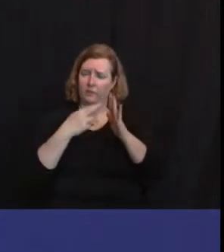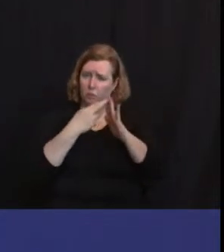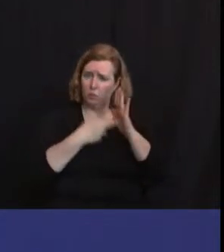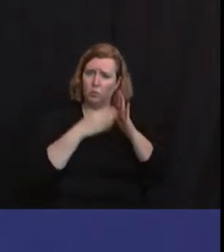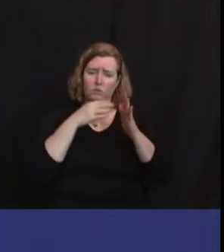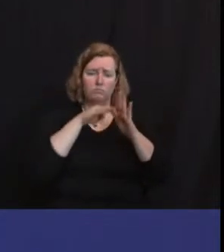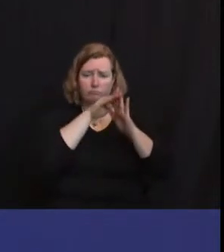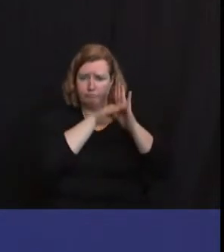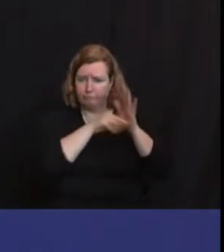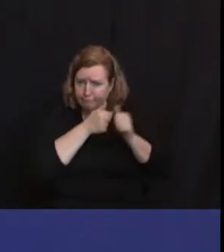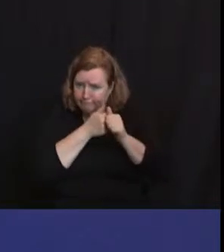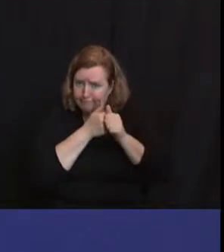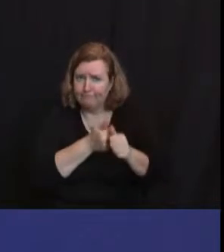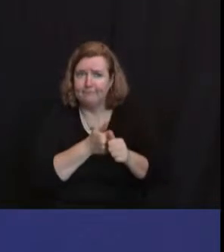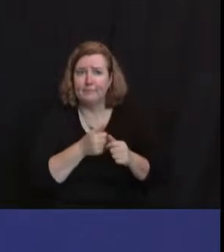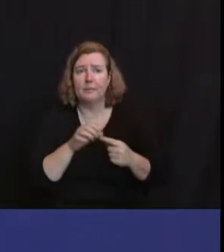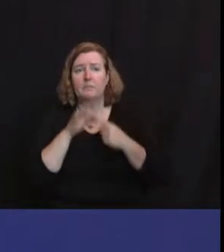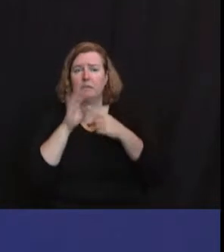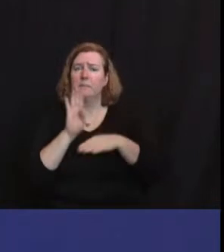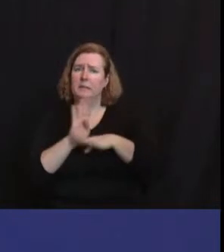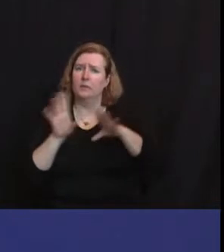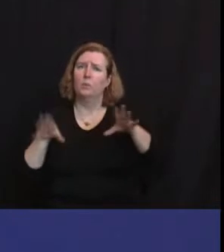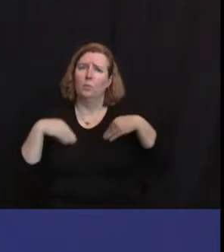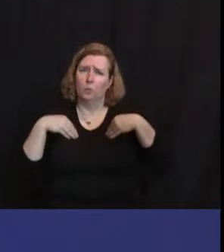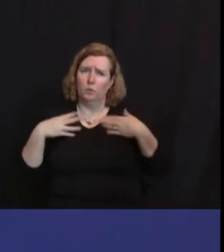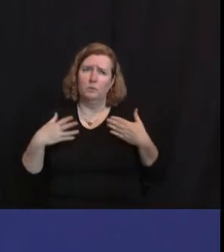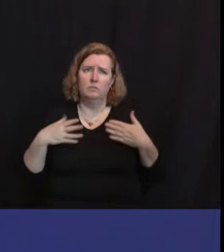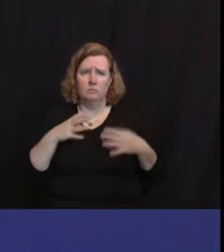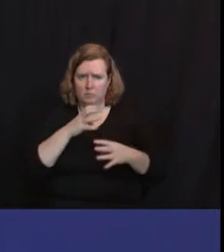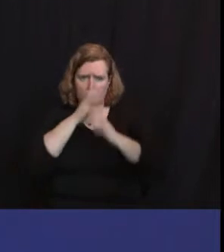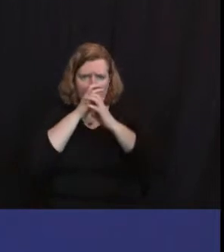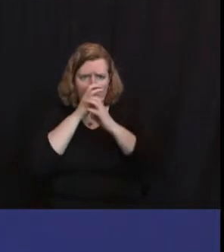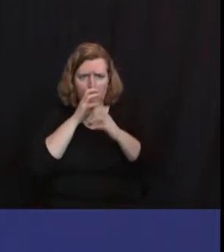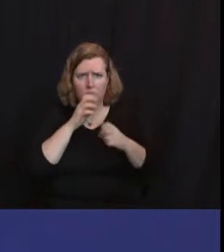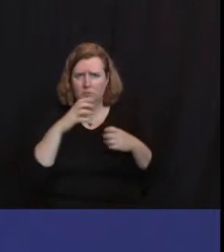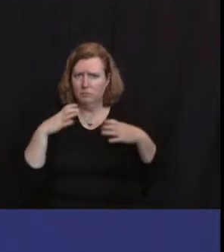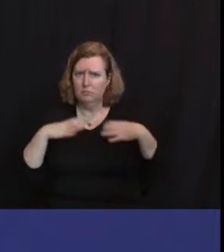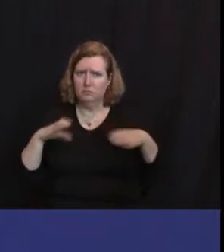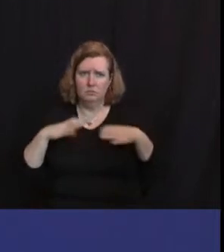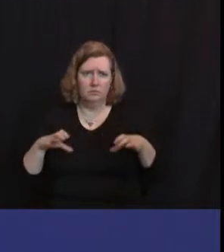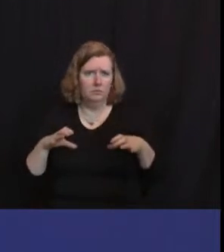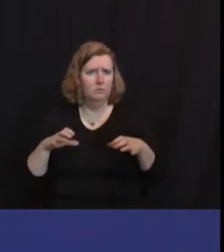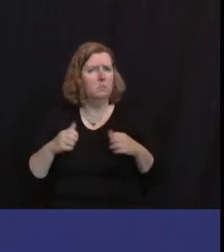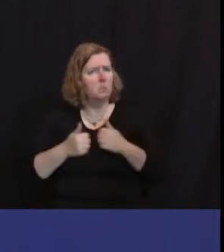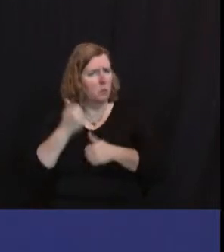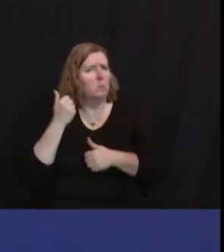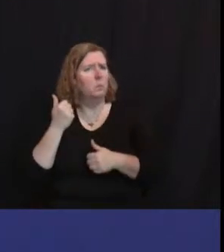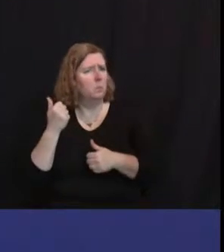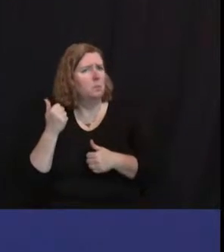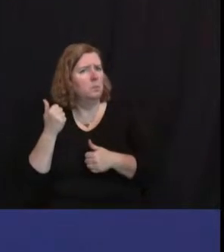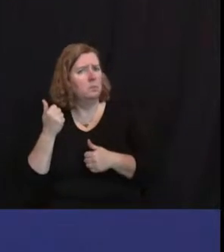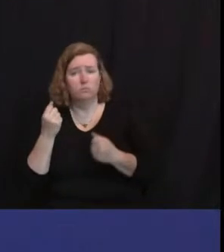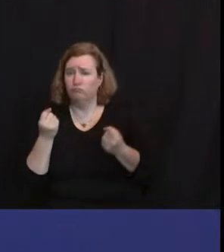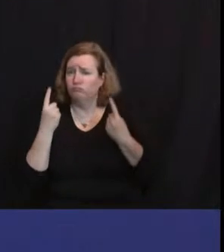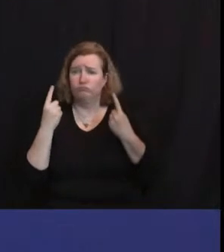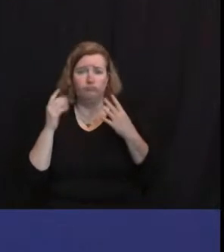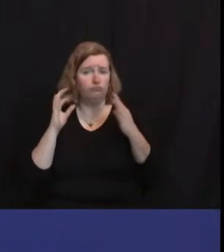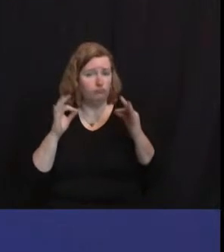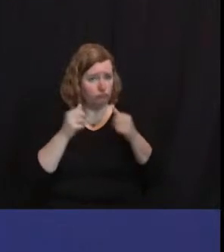the proprietors. And I think overwhelmingly, customers get it as well, and they do the right